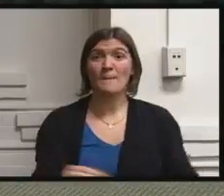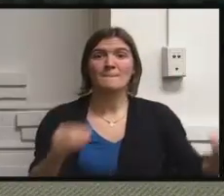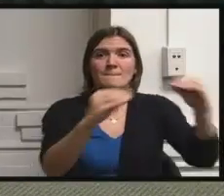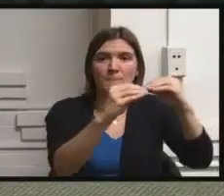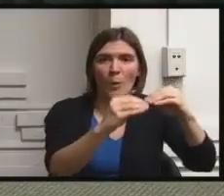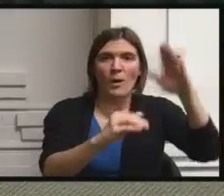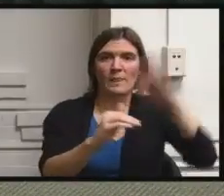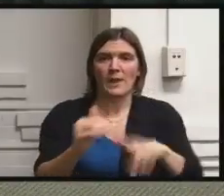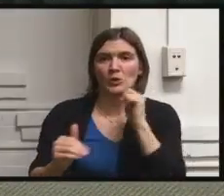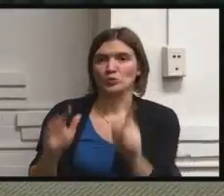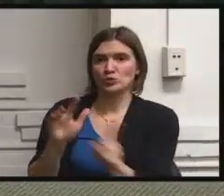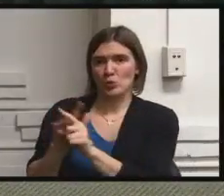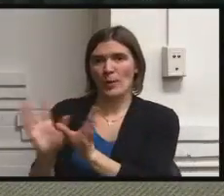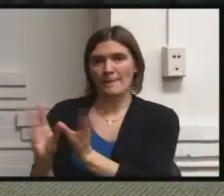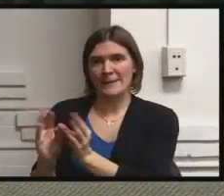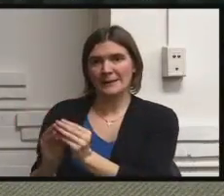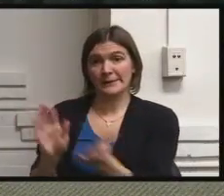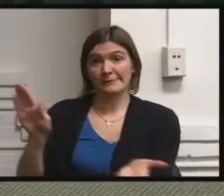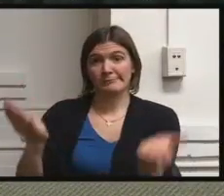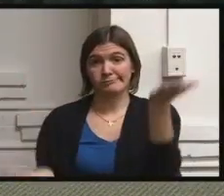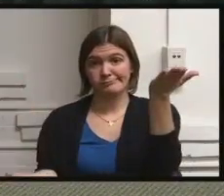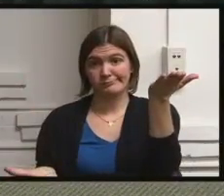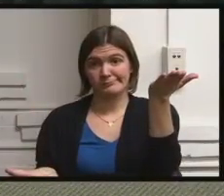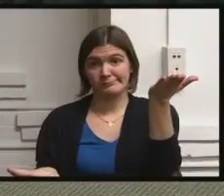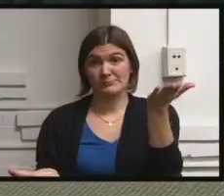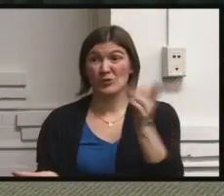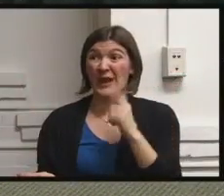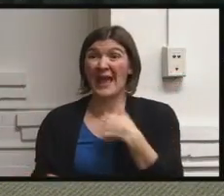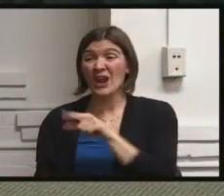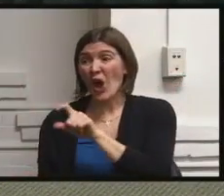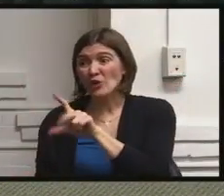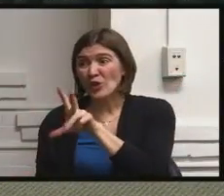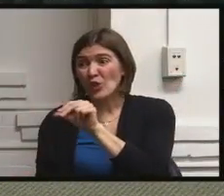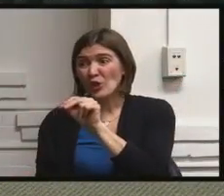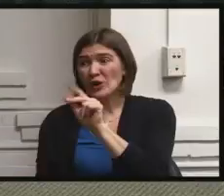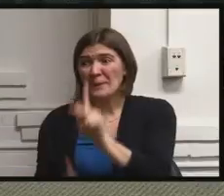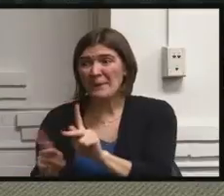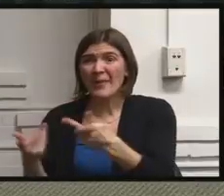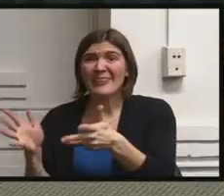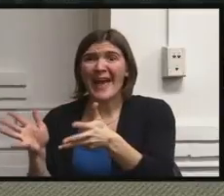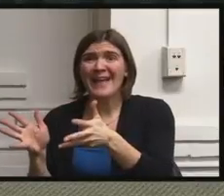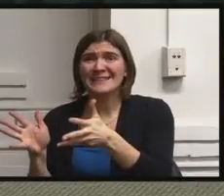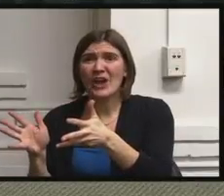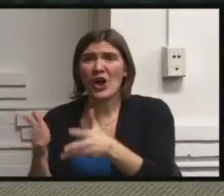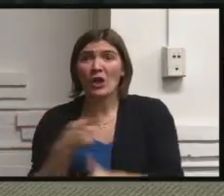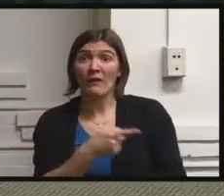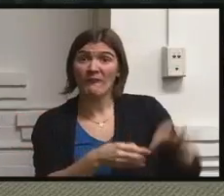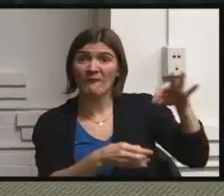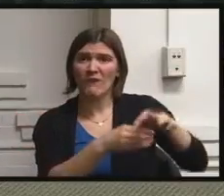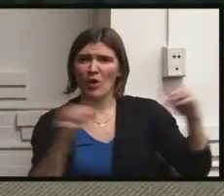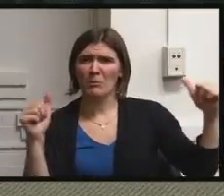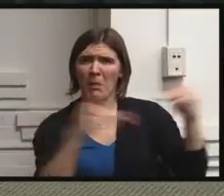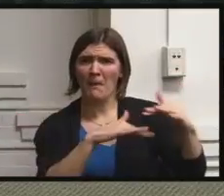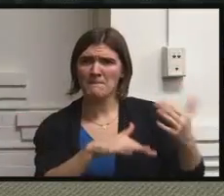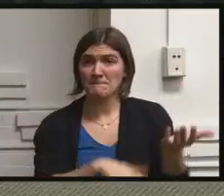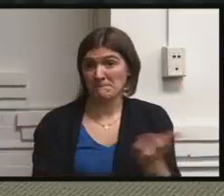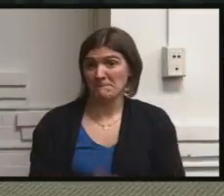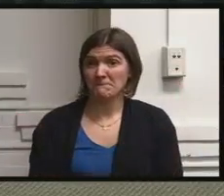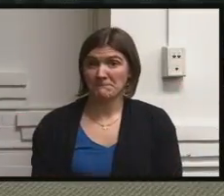far exceeds the number of people who turned out to all three of our meetings combined. So that's my initial